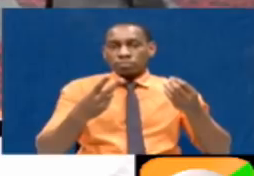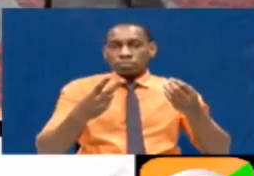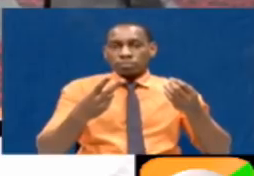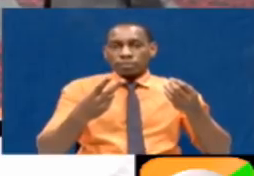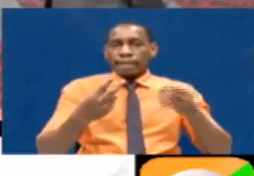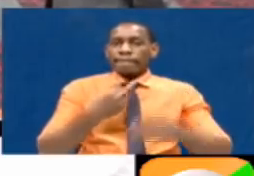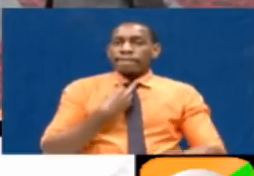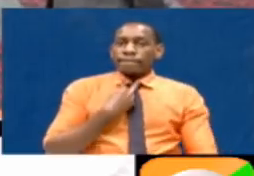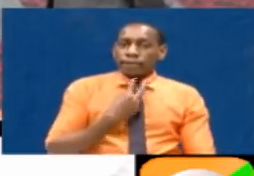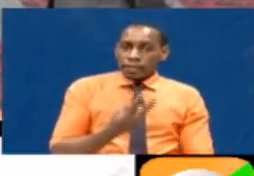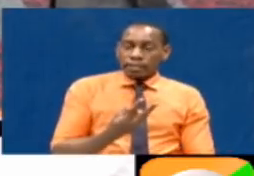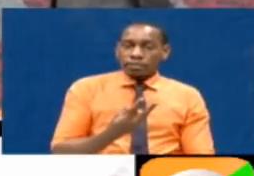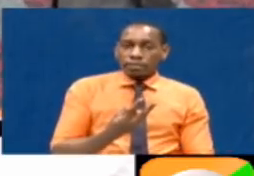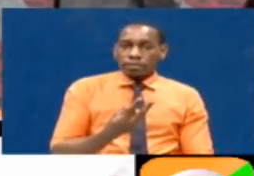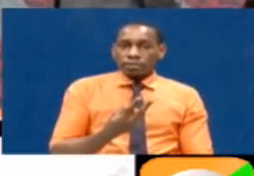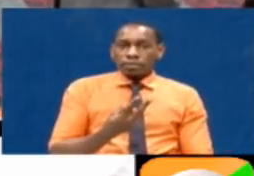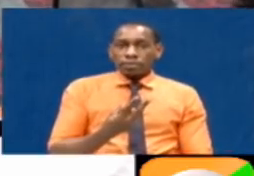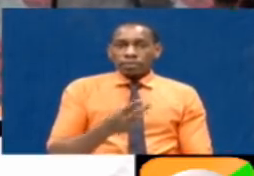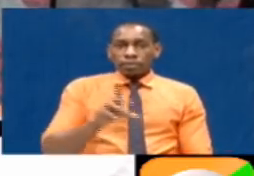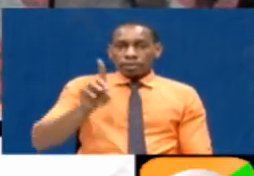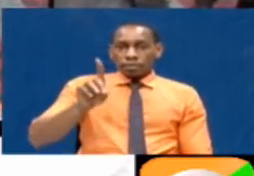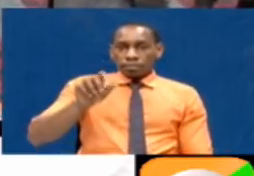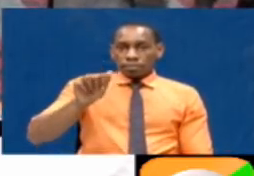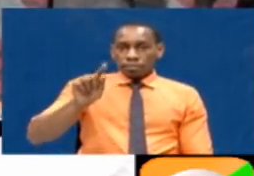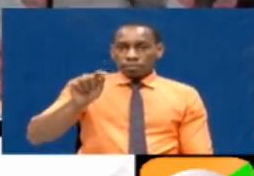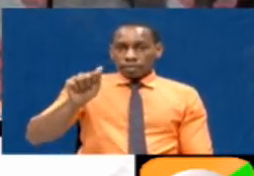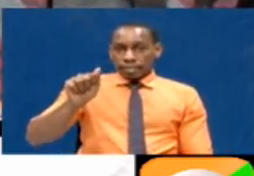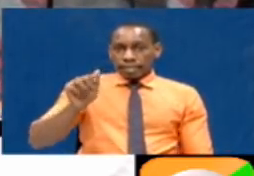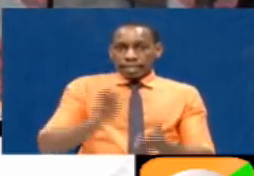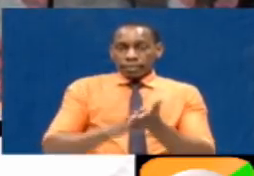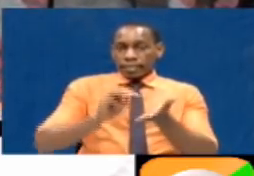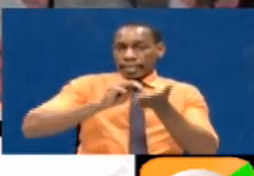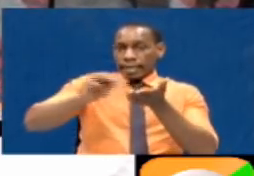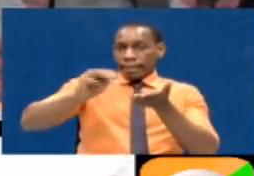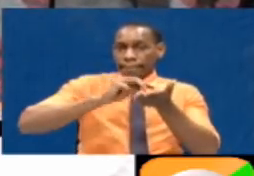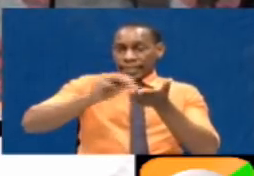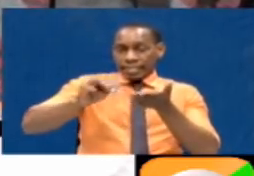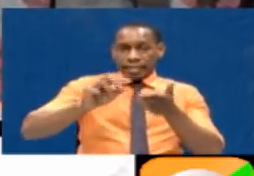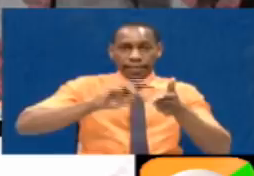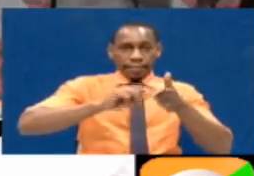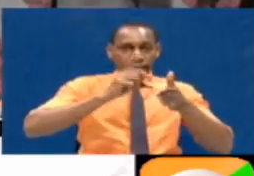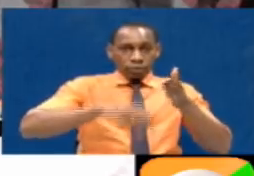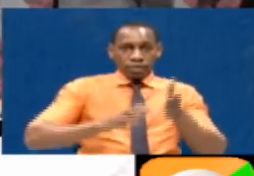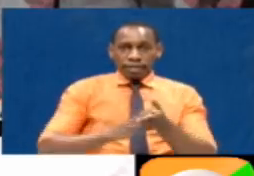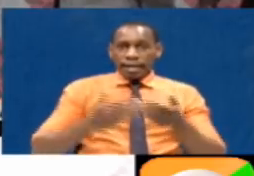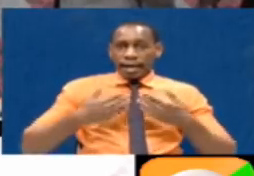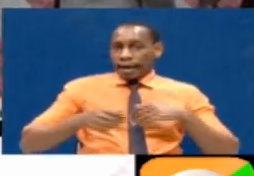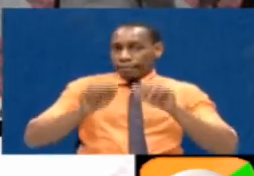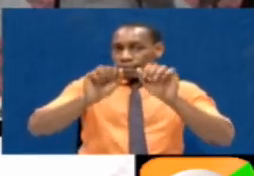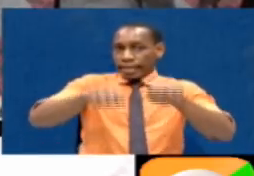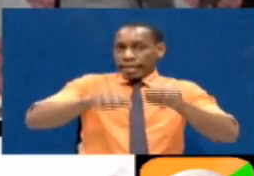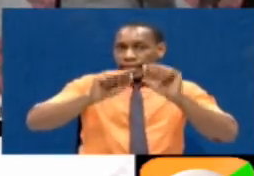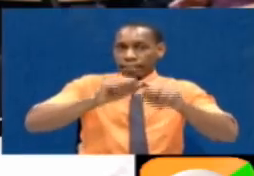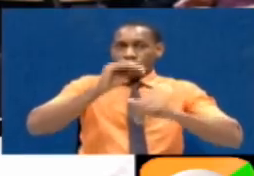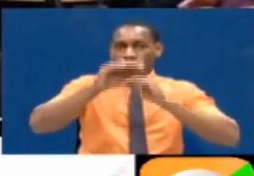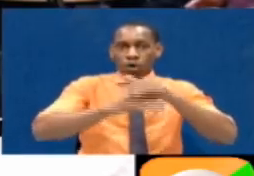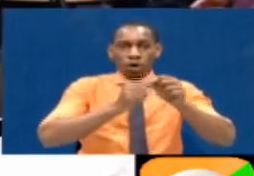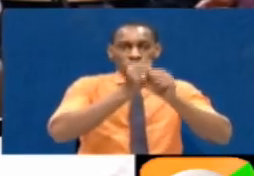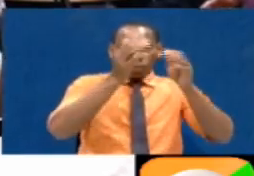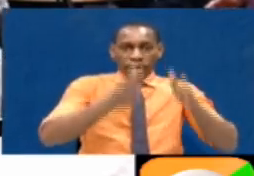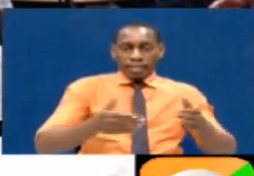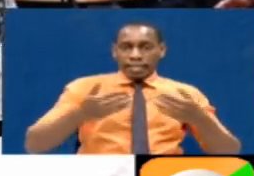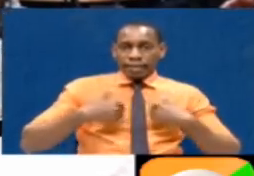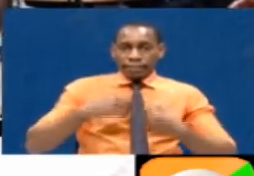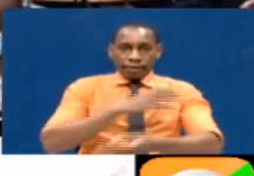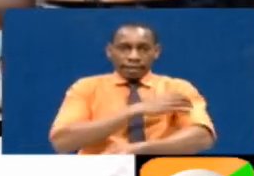both on the voice data, but also on M-Pesa. And therefore, we have enabled all our employees to